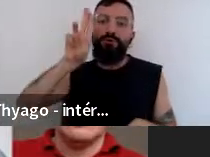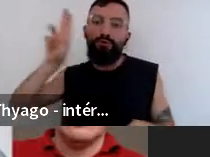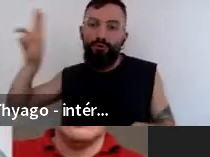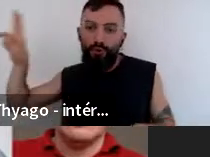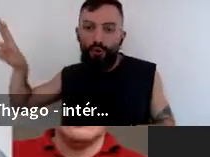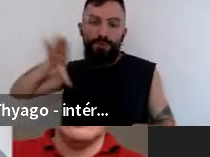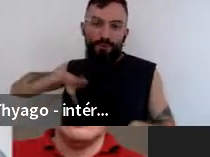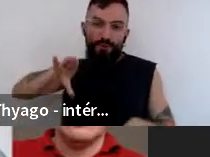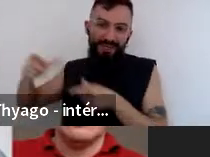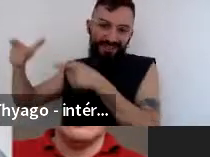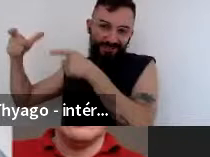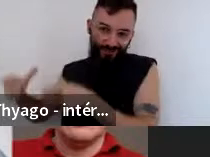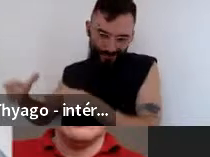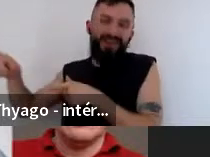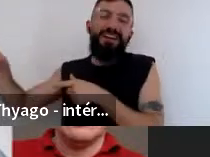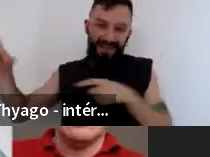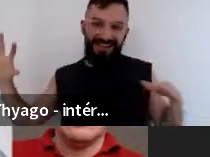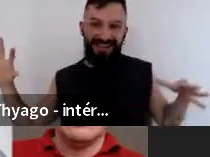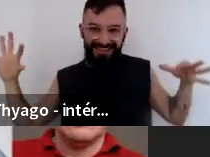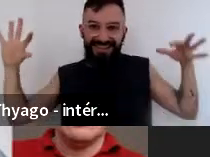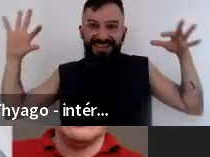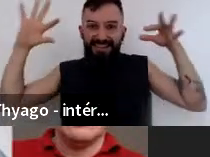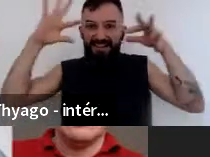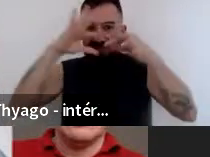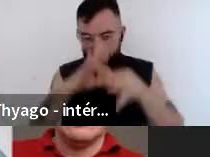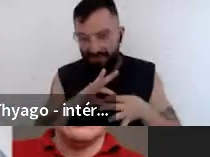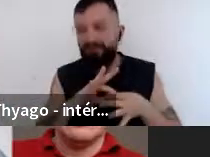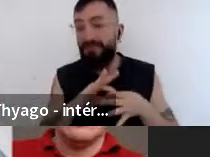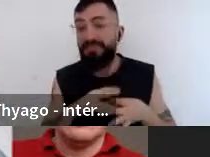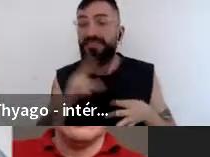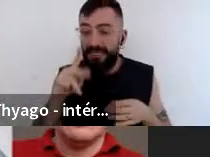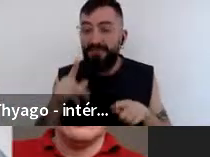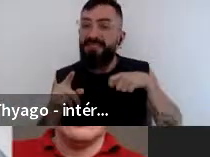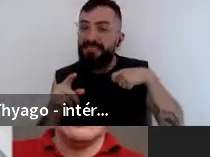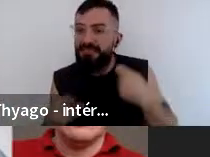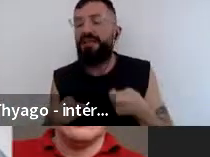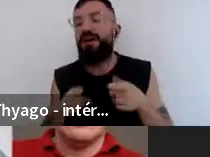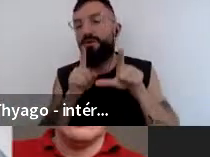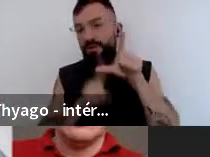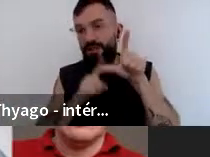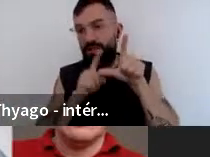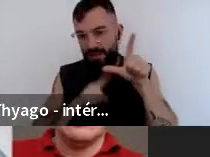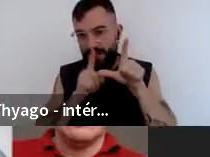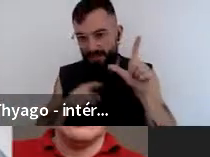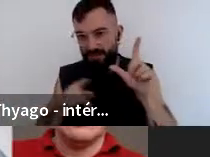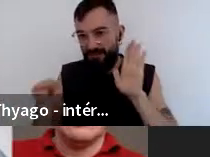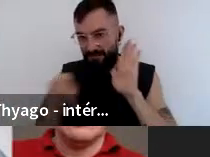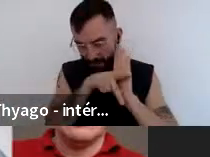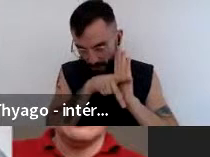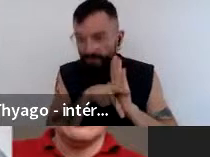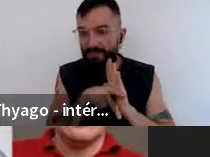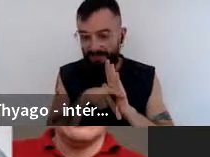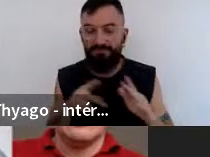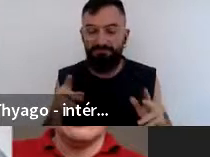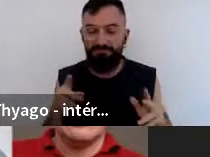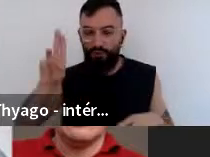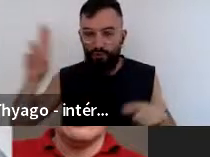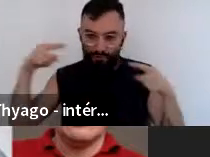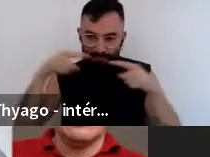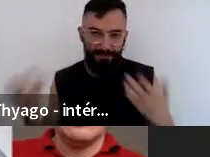alphabet, and that represents the initial letter of the corresponding Portuguese